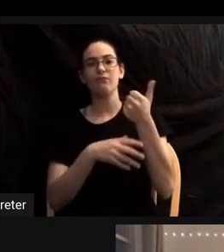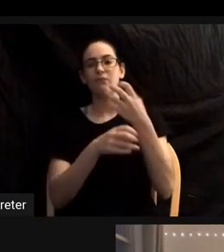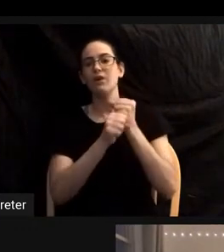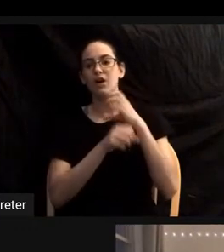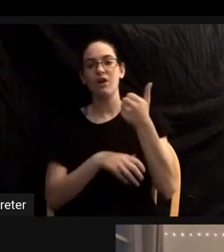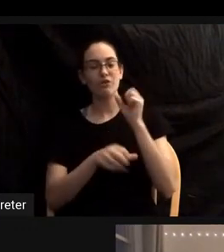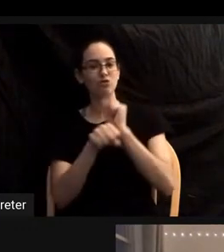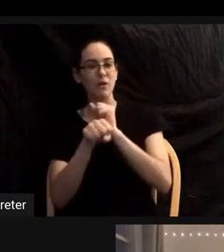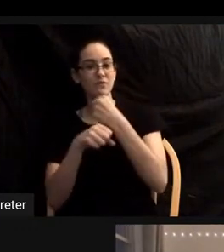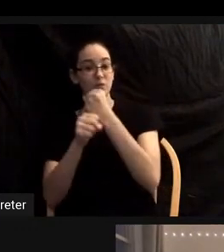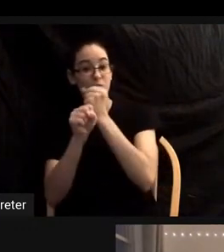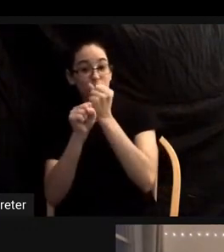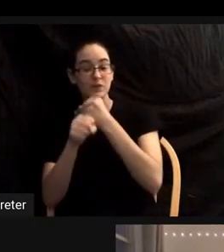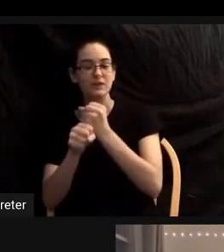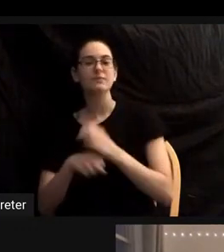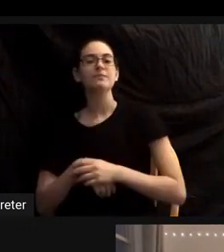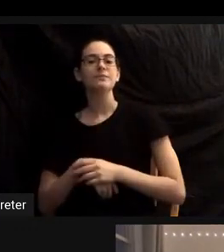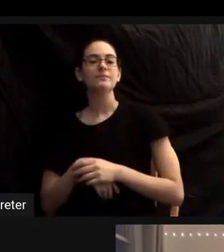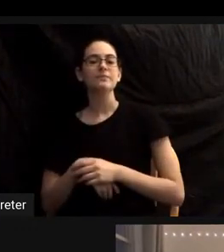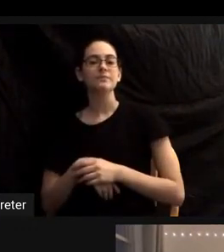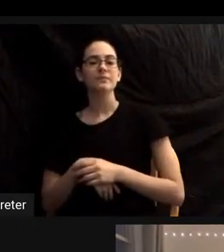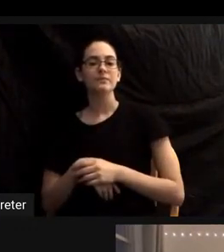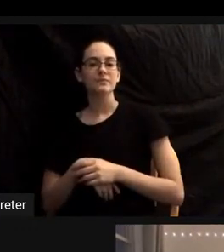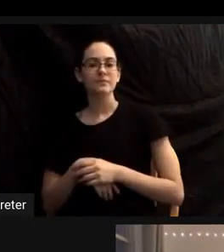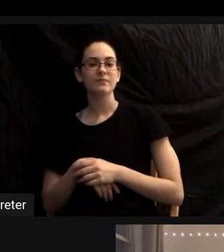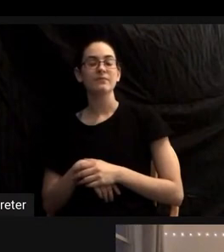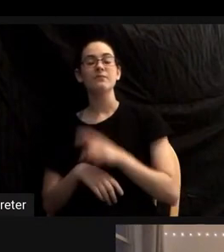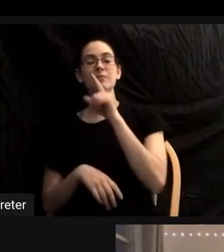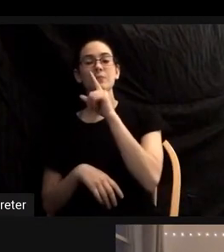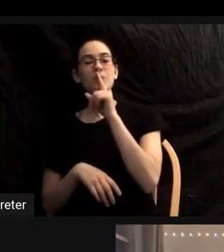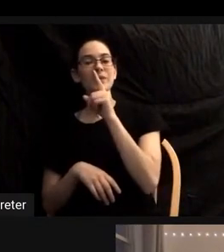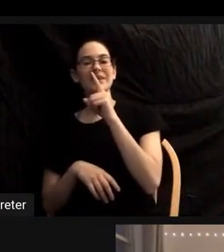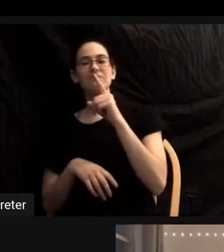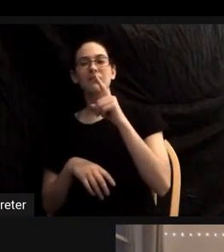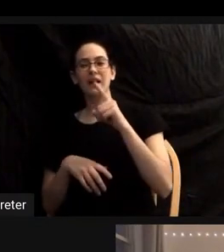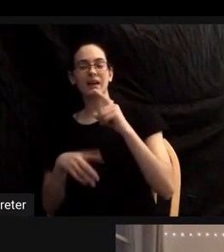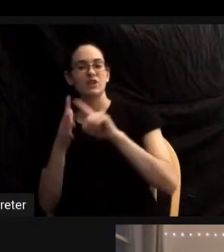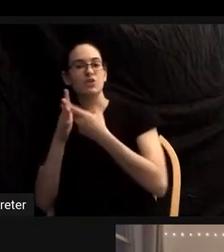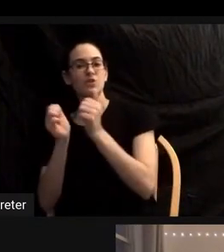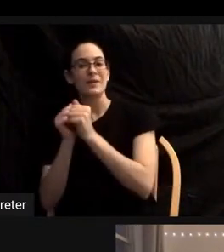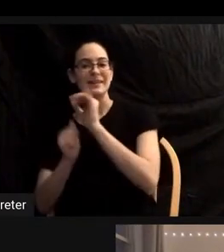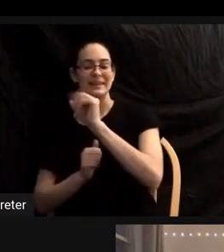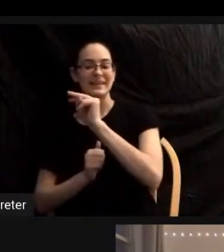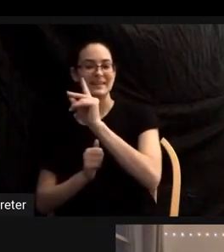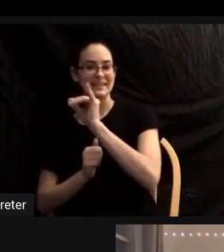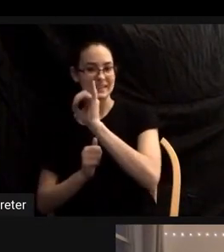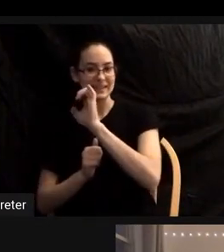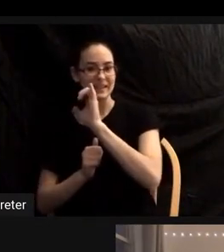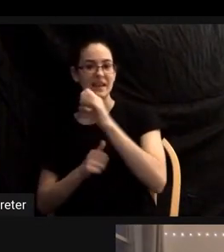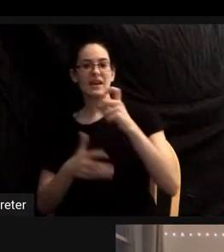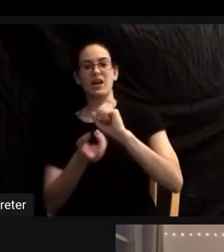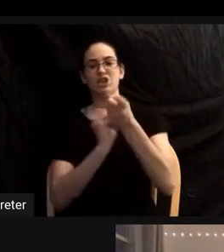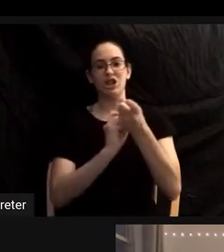so it's scaled up to, you know, understanding how to produce from indie theater all the way to commercial theater. I've not done commercial theater,